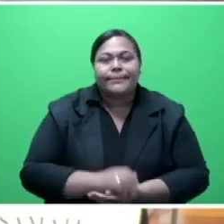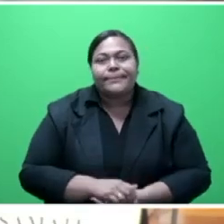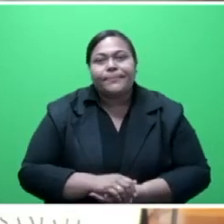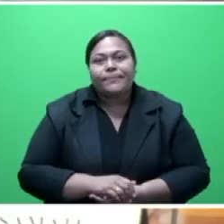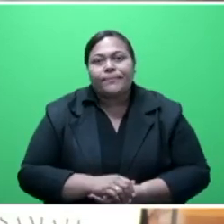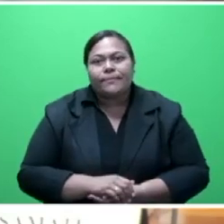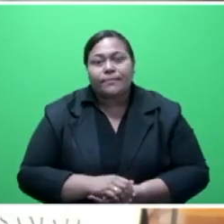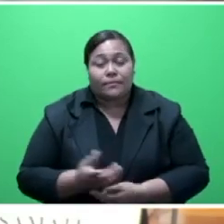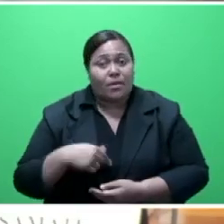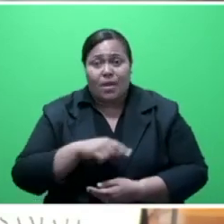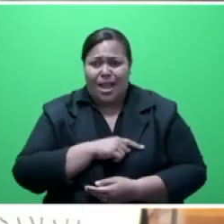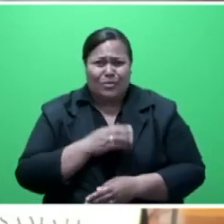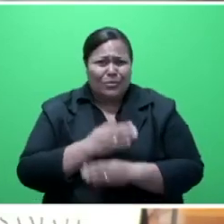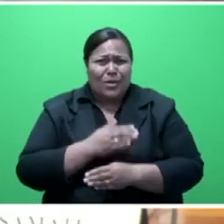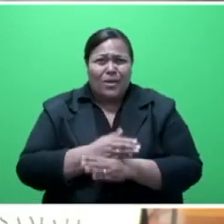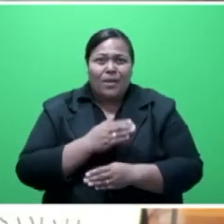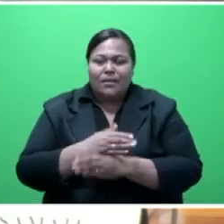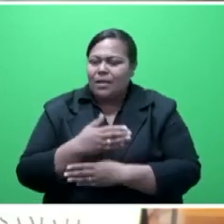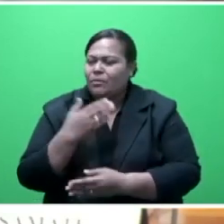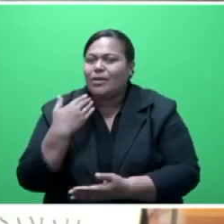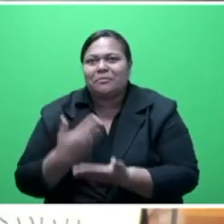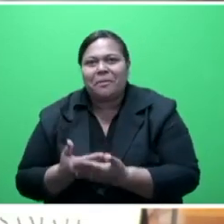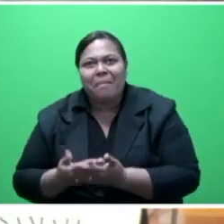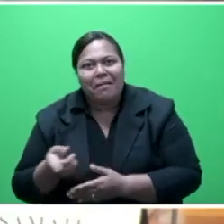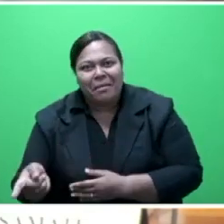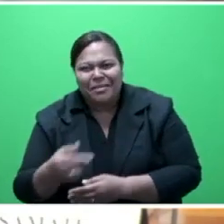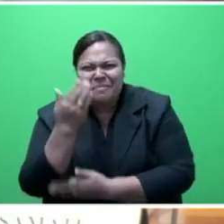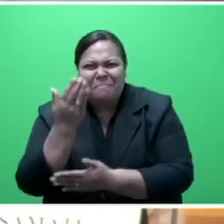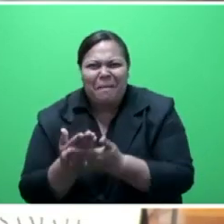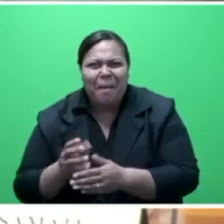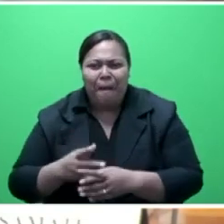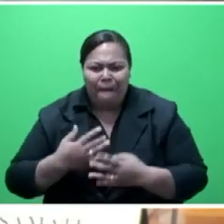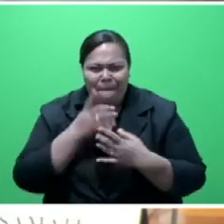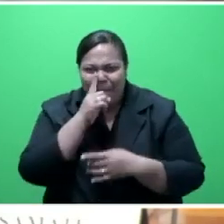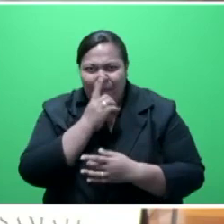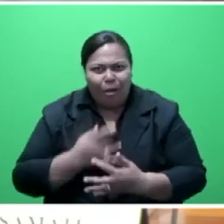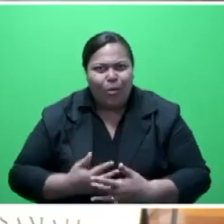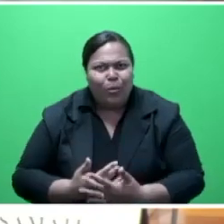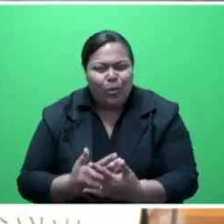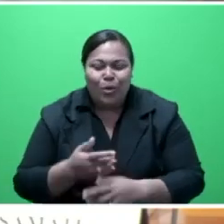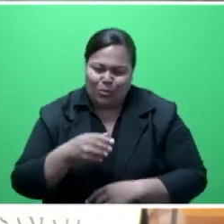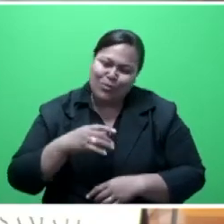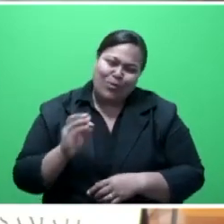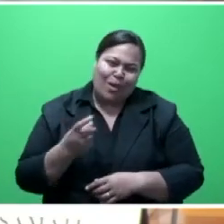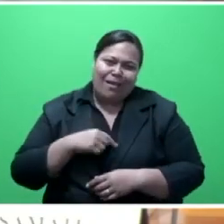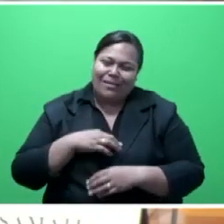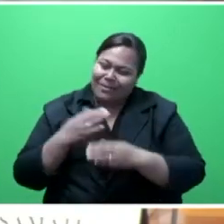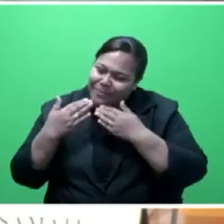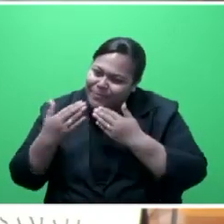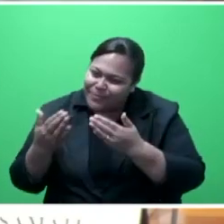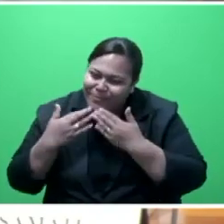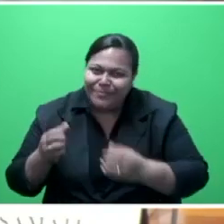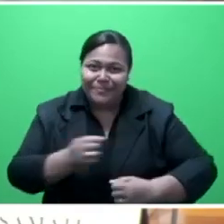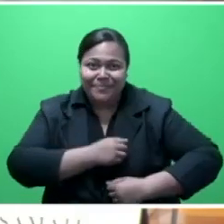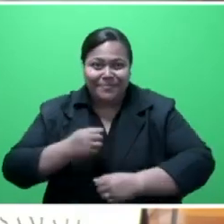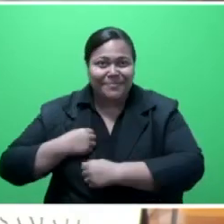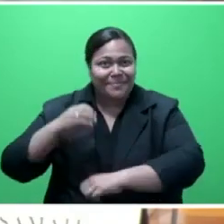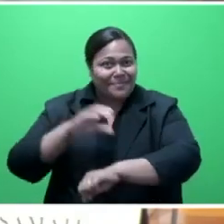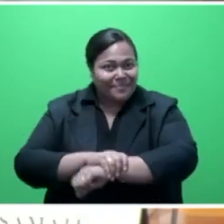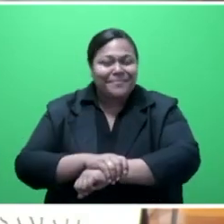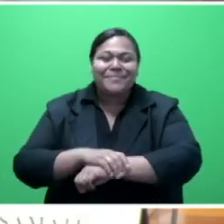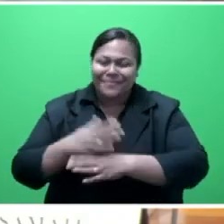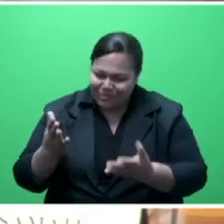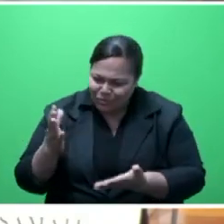from the public. I'd like to thank the officers of our disciplined forces for literally saving lives by enforcing those directives to the